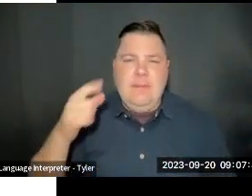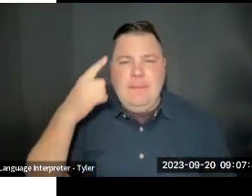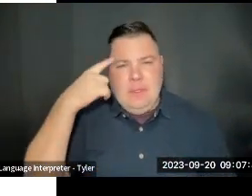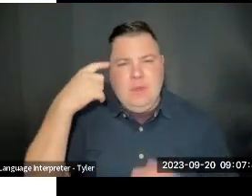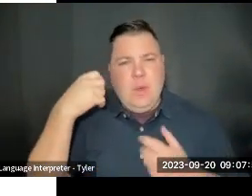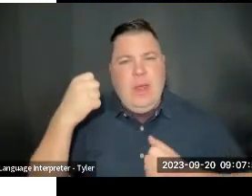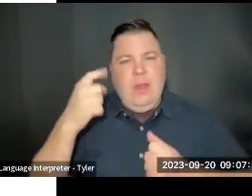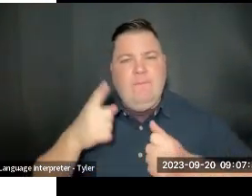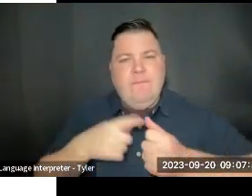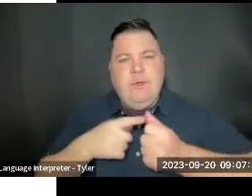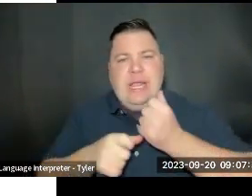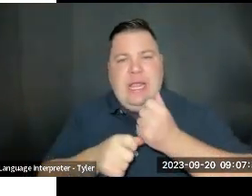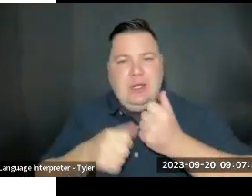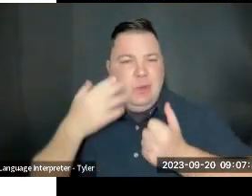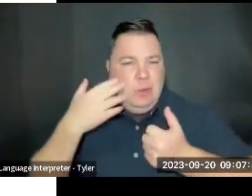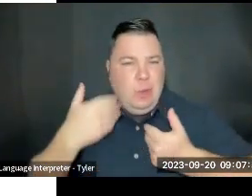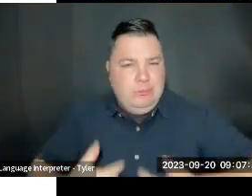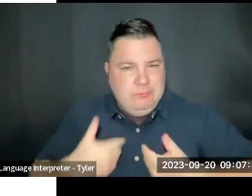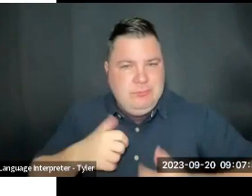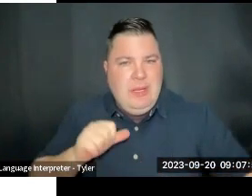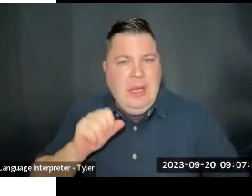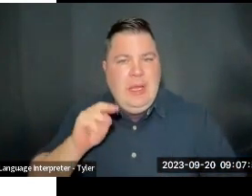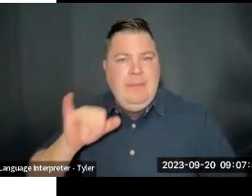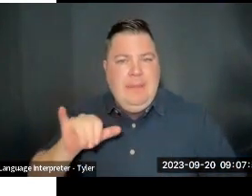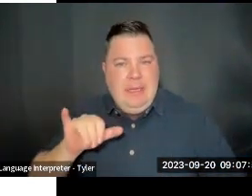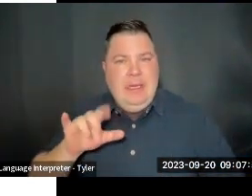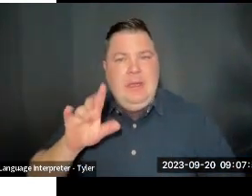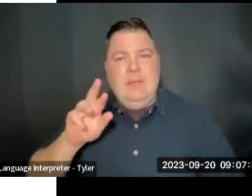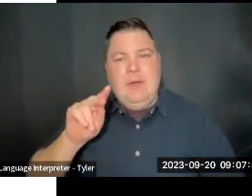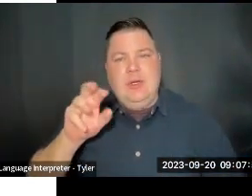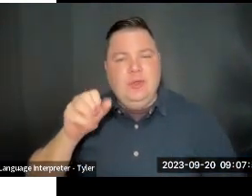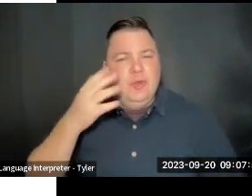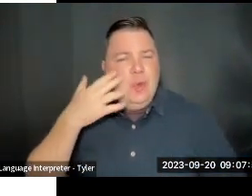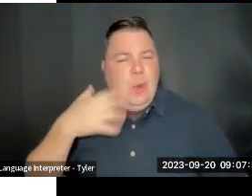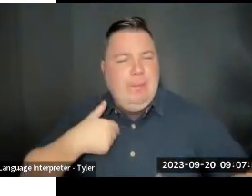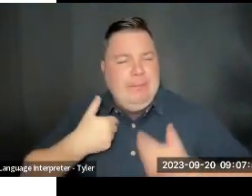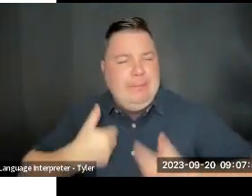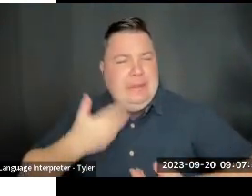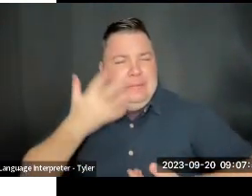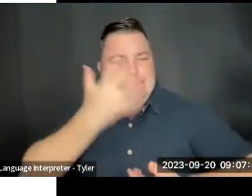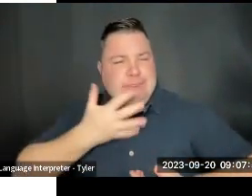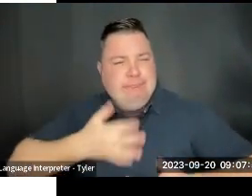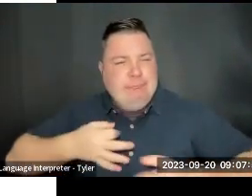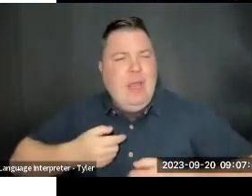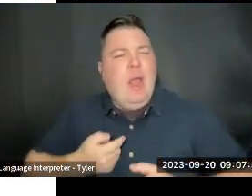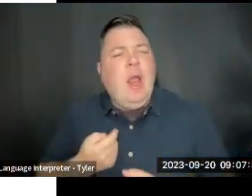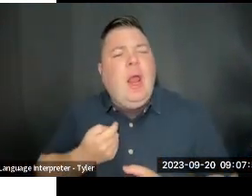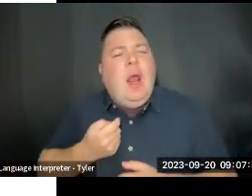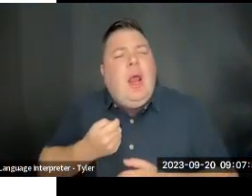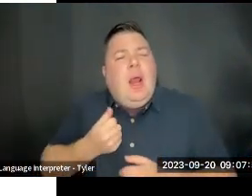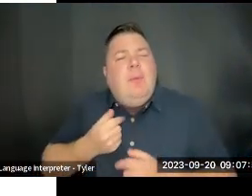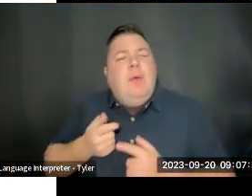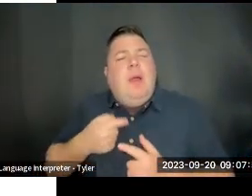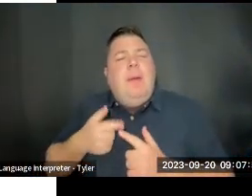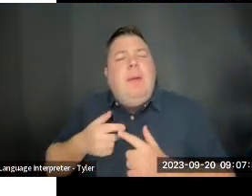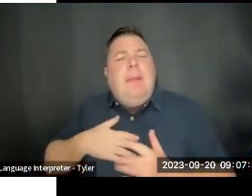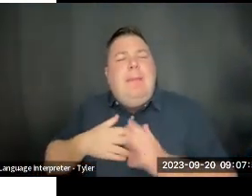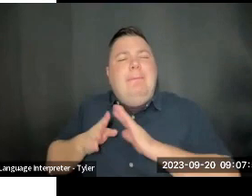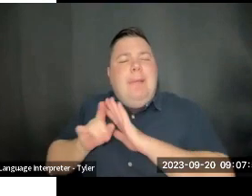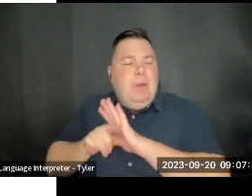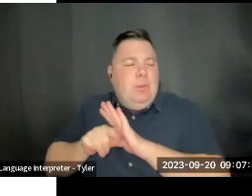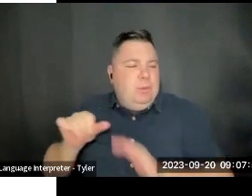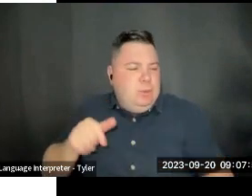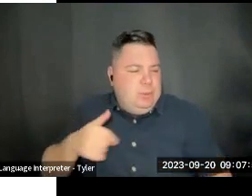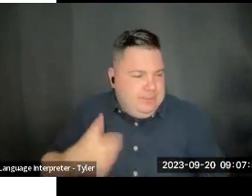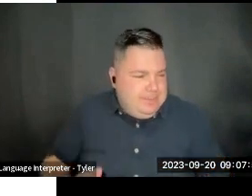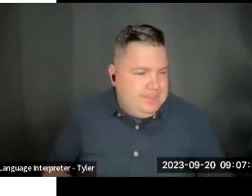you know my name, you know a bit about my appearance, but I'd like to give you a little bit about my background. I